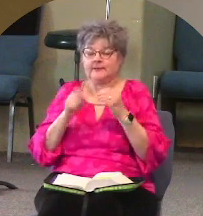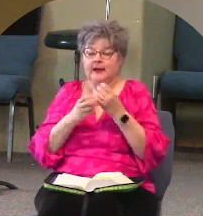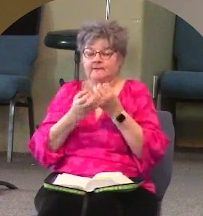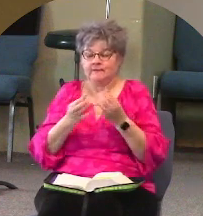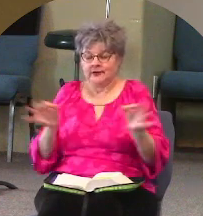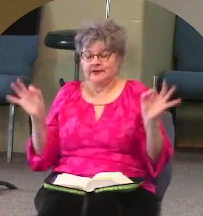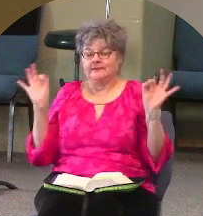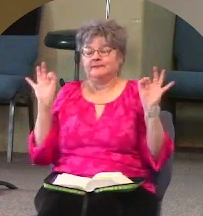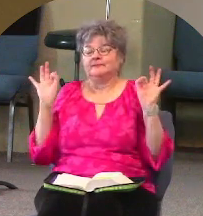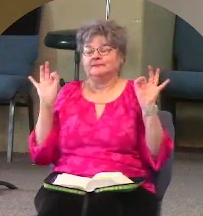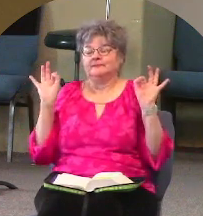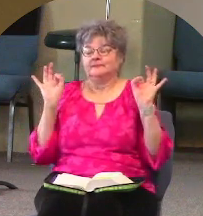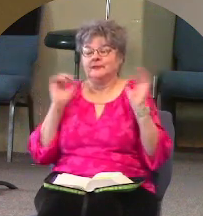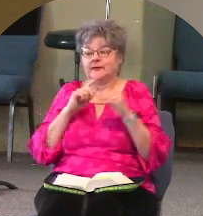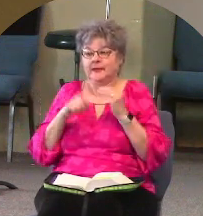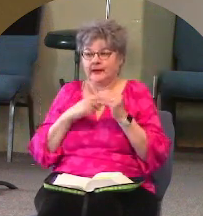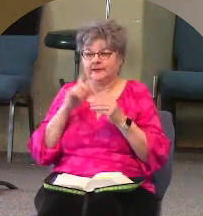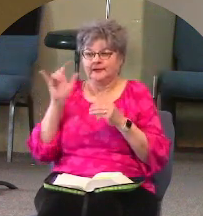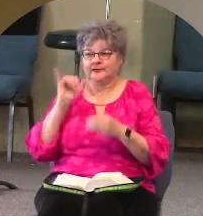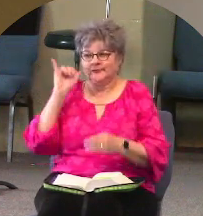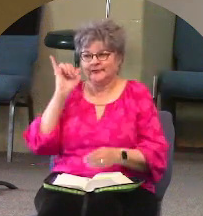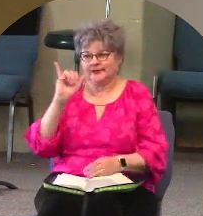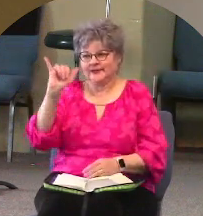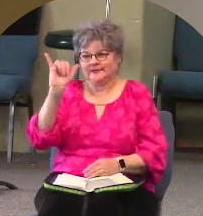freedom, about eternity,